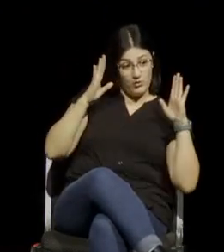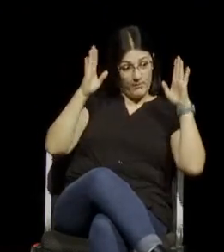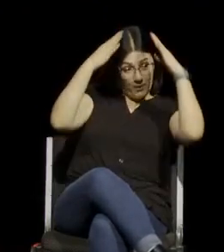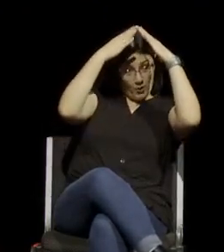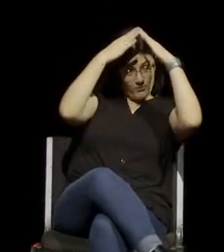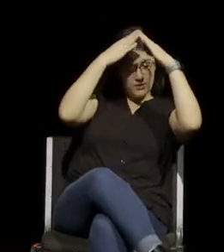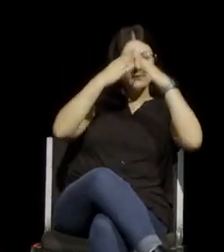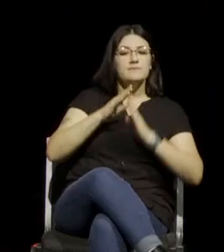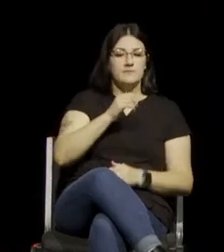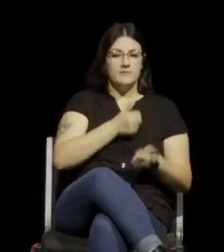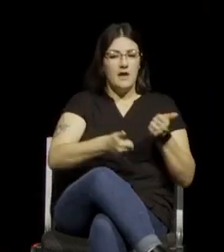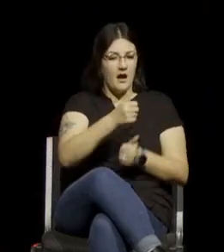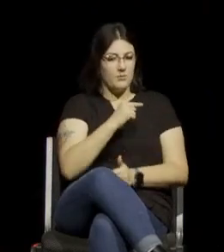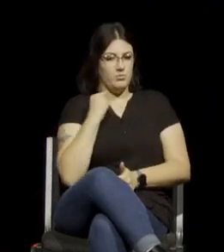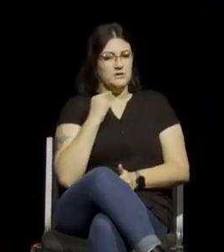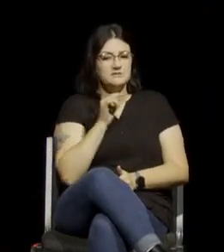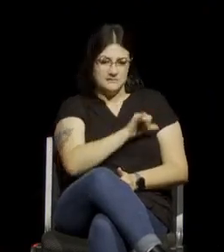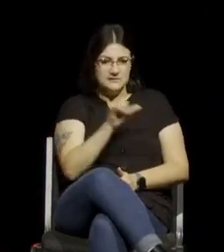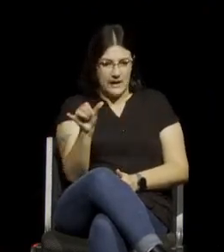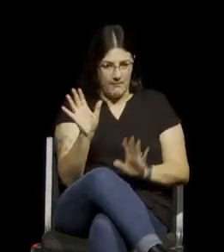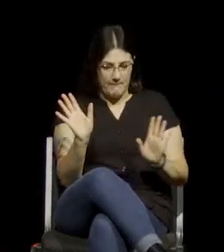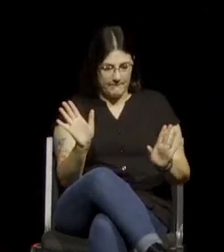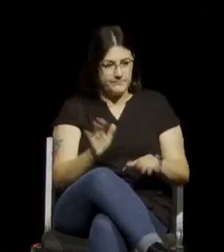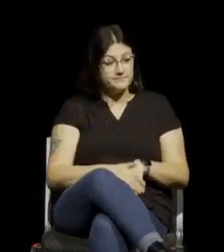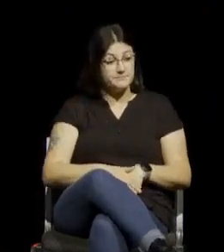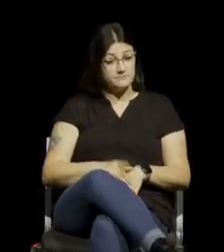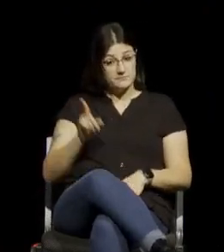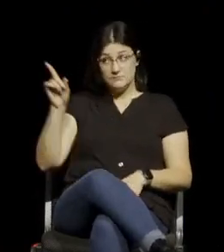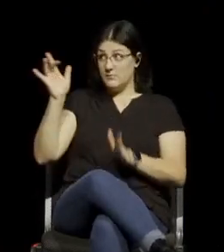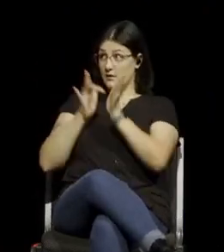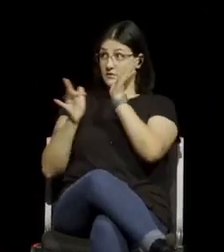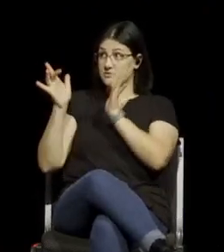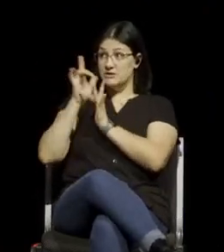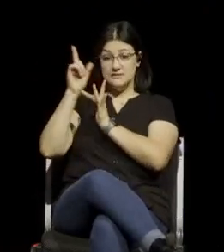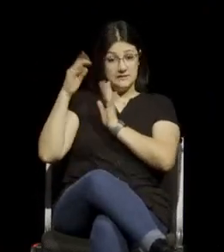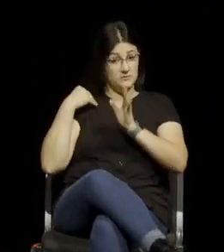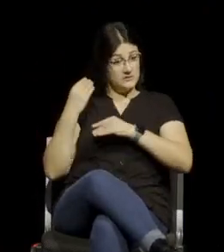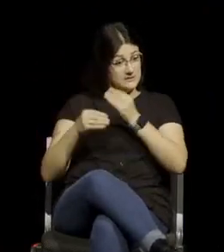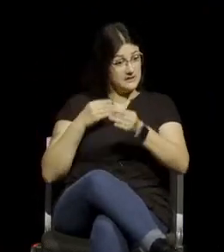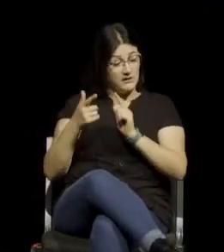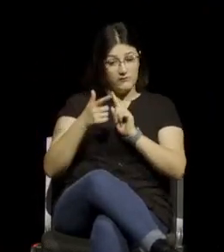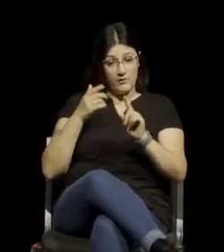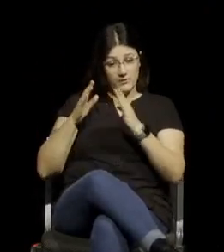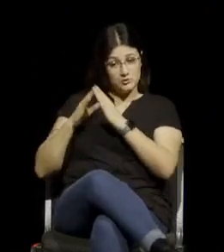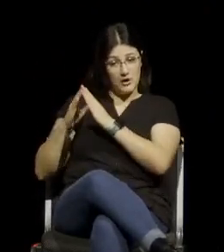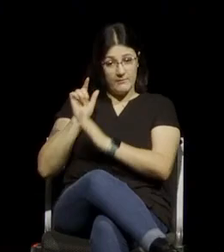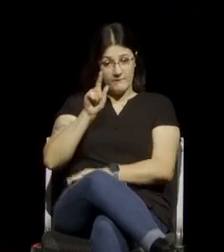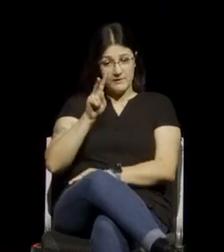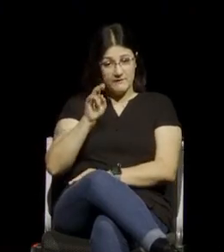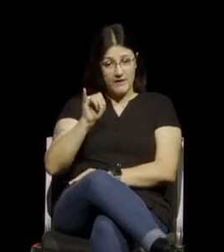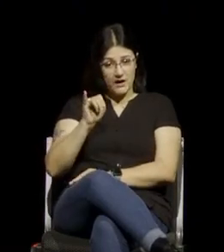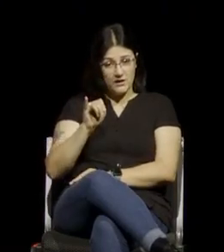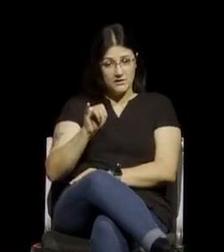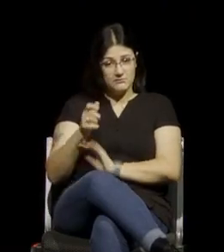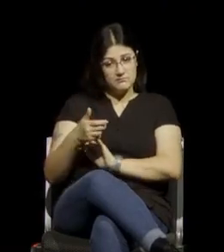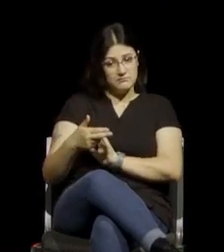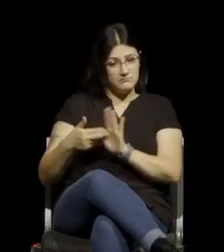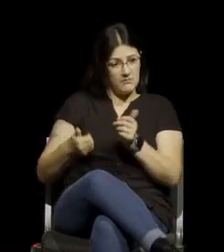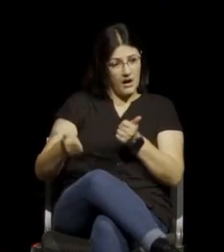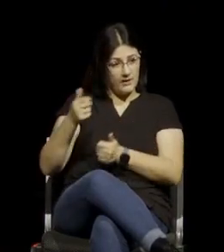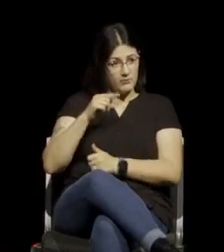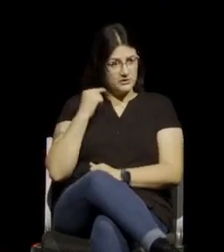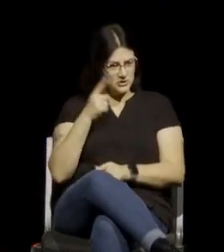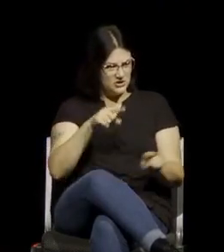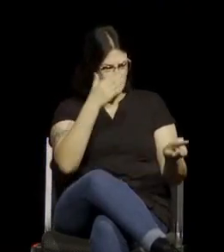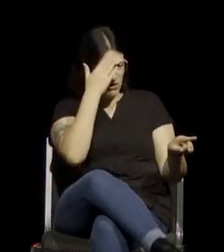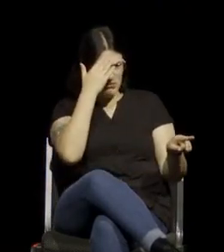leader. So, was Jesus a descendant of the tribe of Levi? Was he? Yes, no?